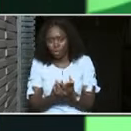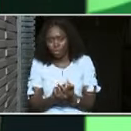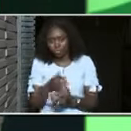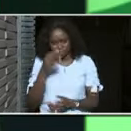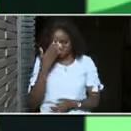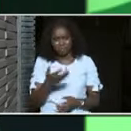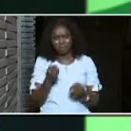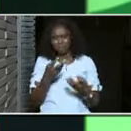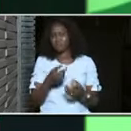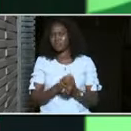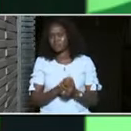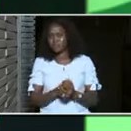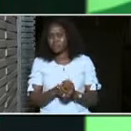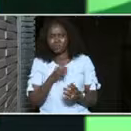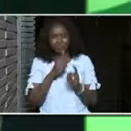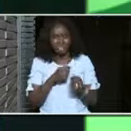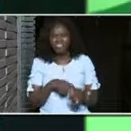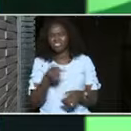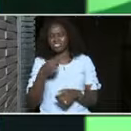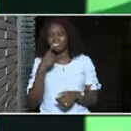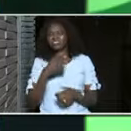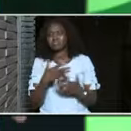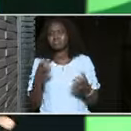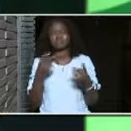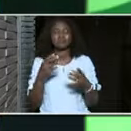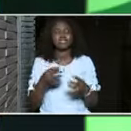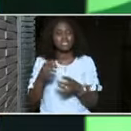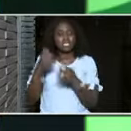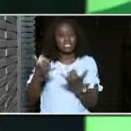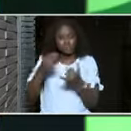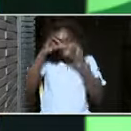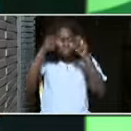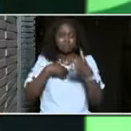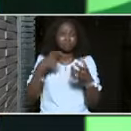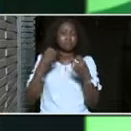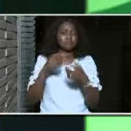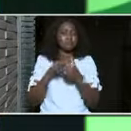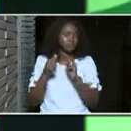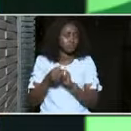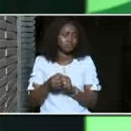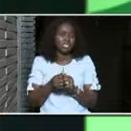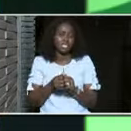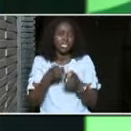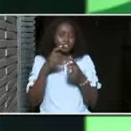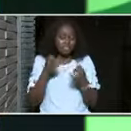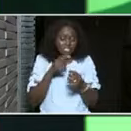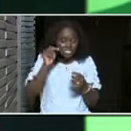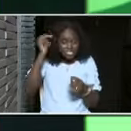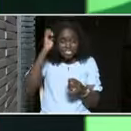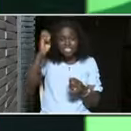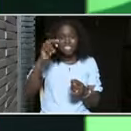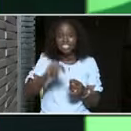of nepotism, been accused of certain things. So he has to come out to make